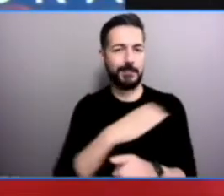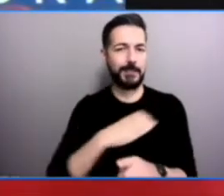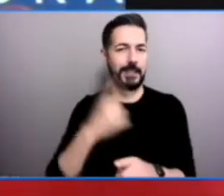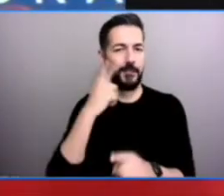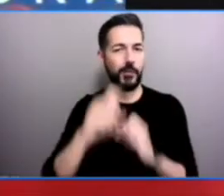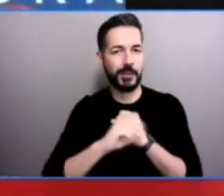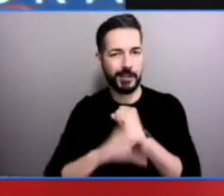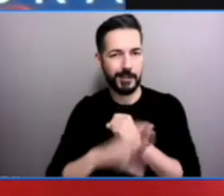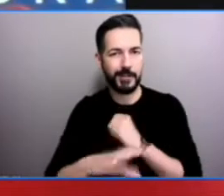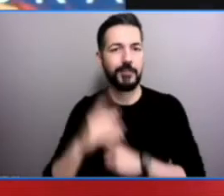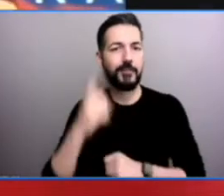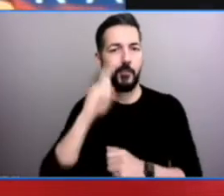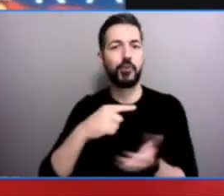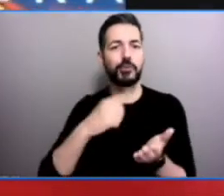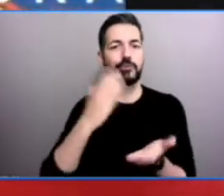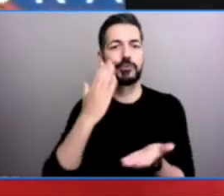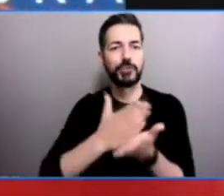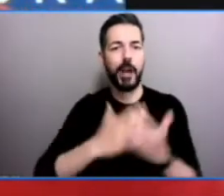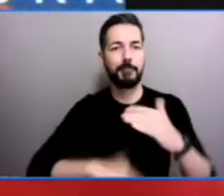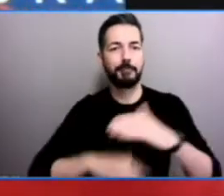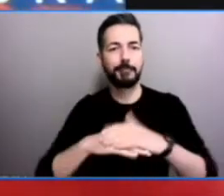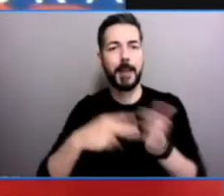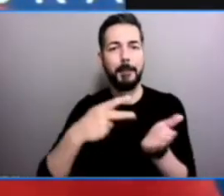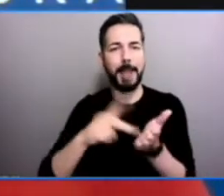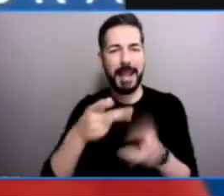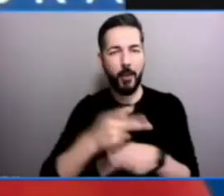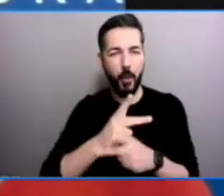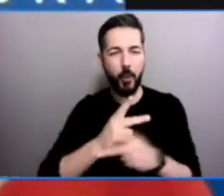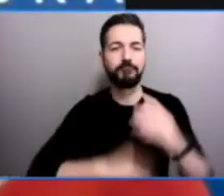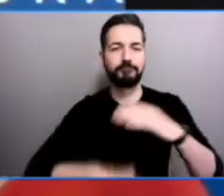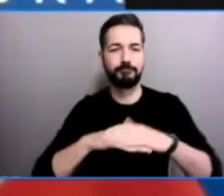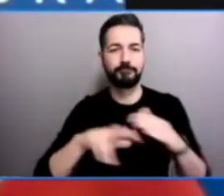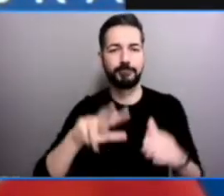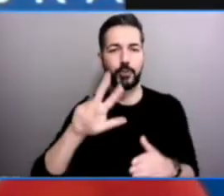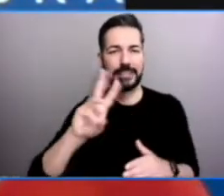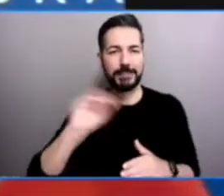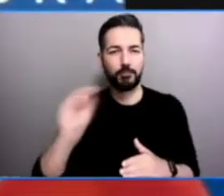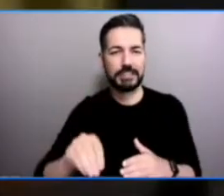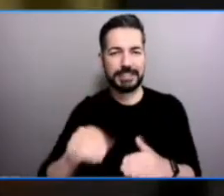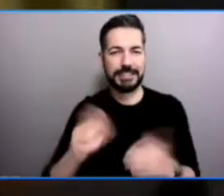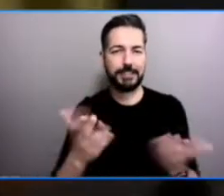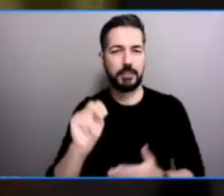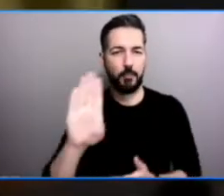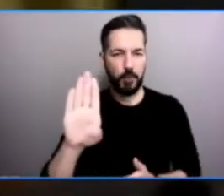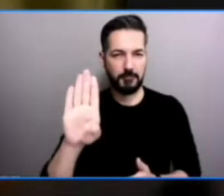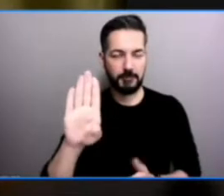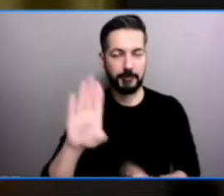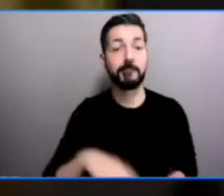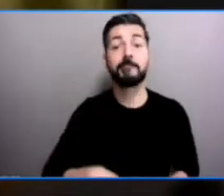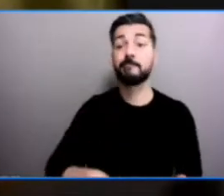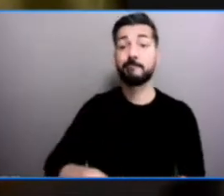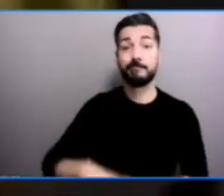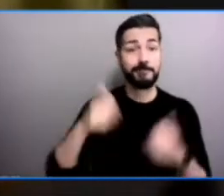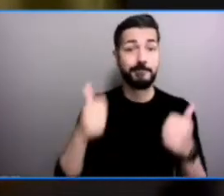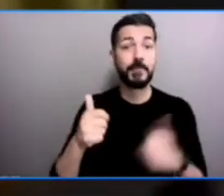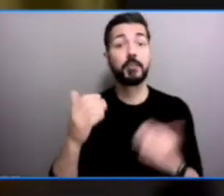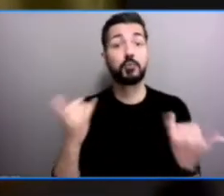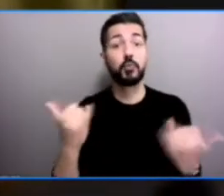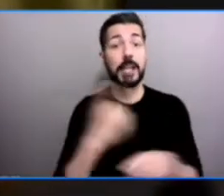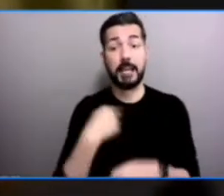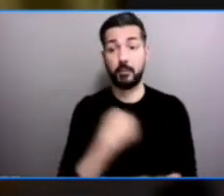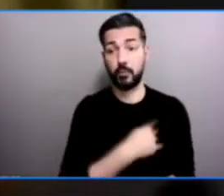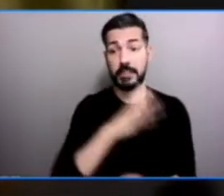I'm Brad Christian Salas. I'm a organizer and strategist with End Slavery in Nebraska,